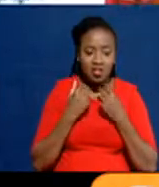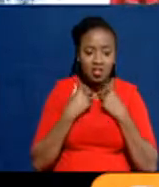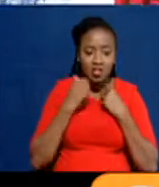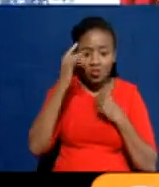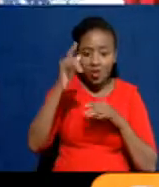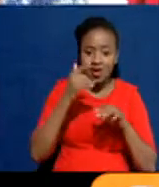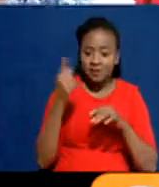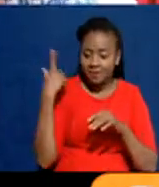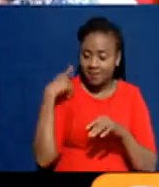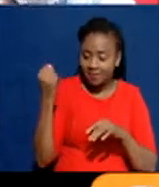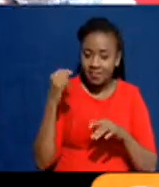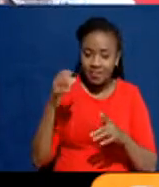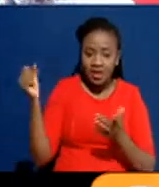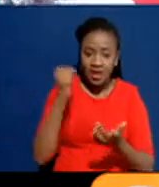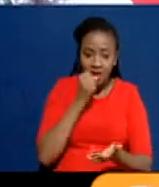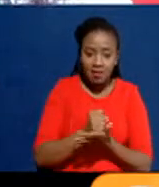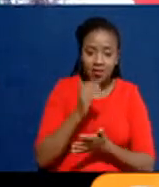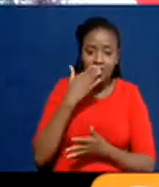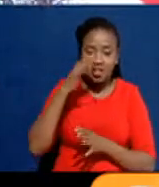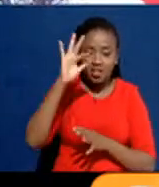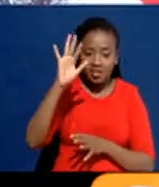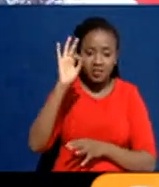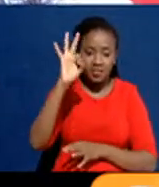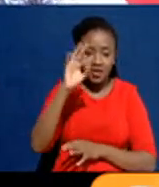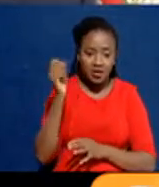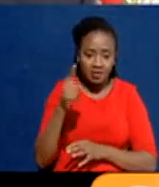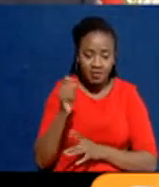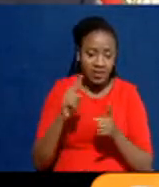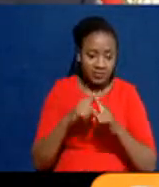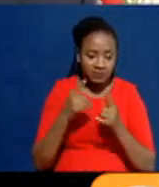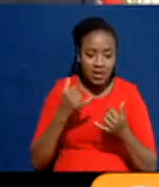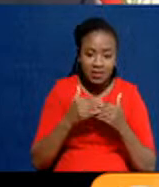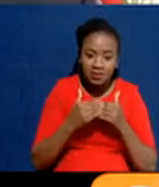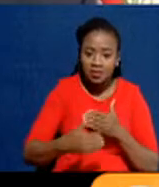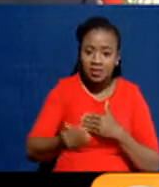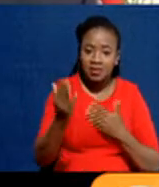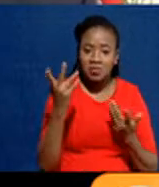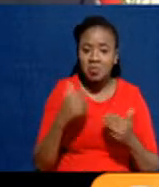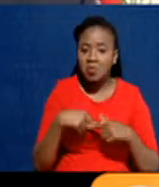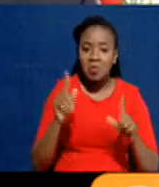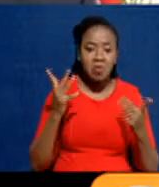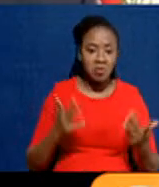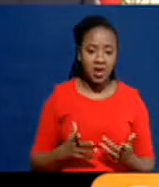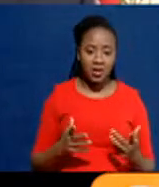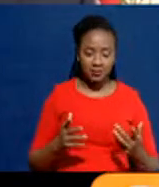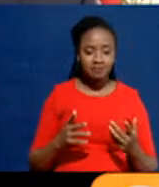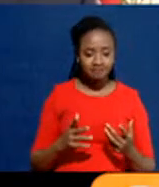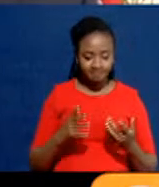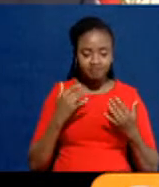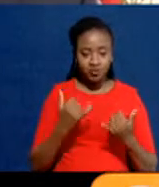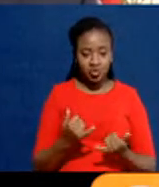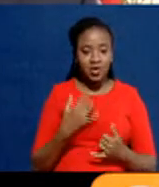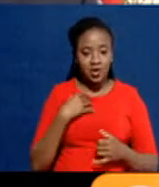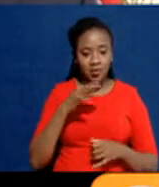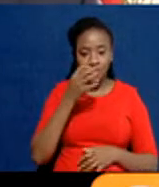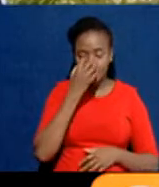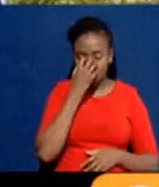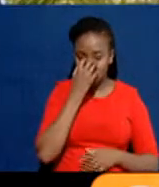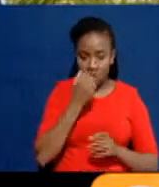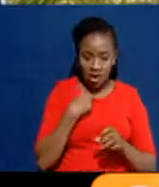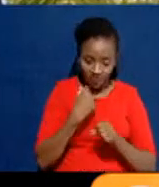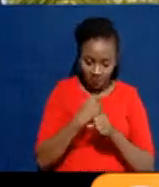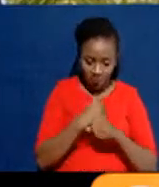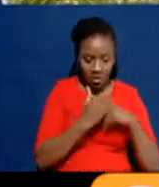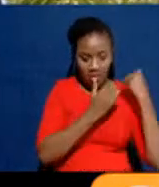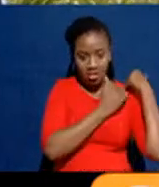the appointment. So where do they go from here? For the president, I think this is quite a task. Does he tell them,